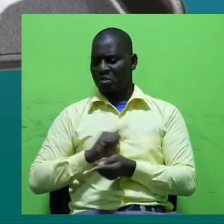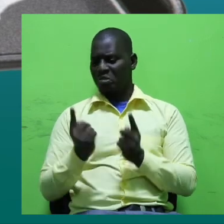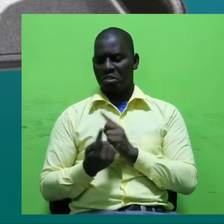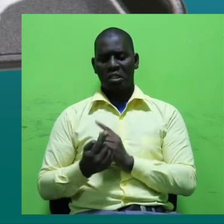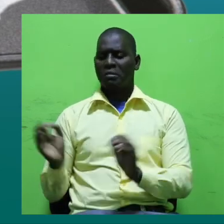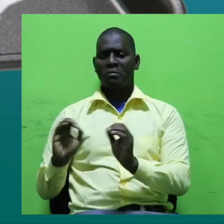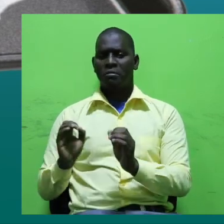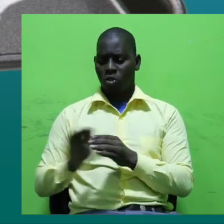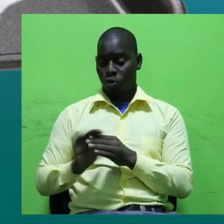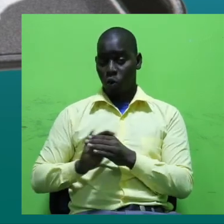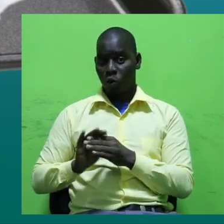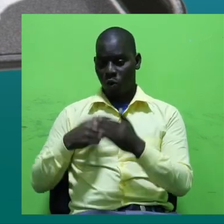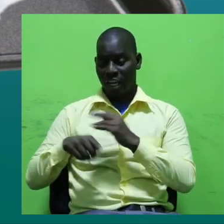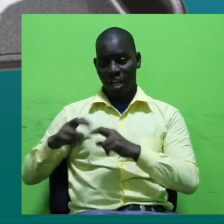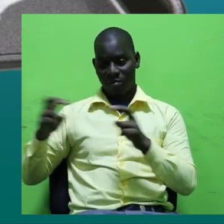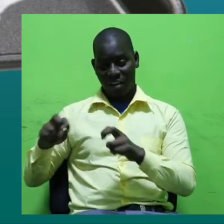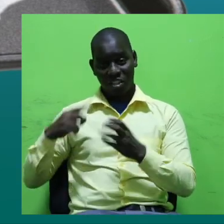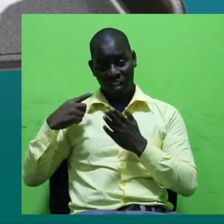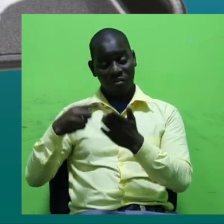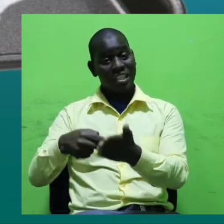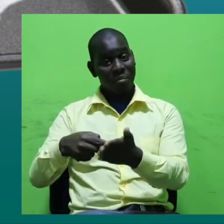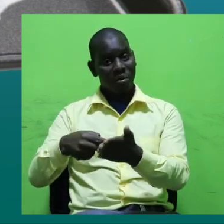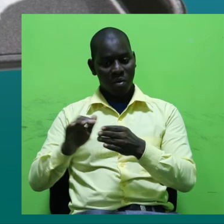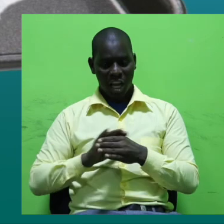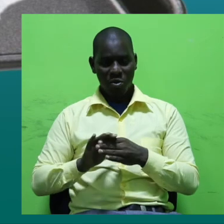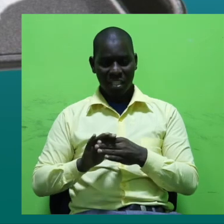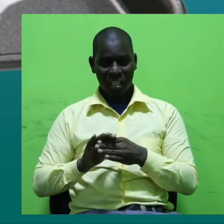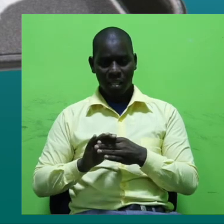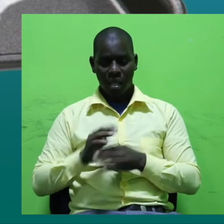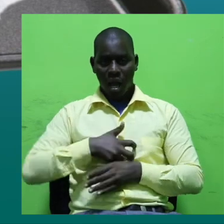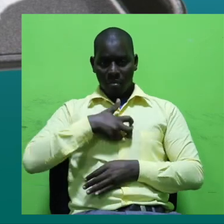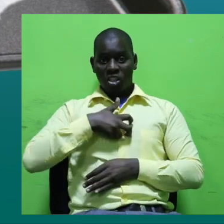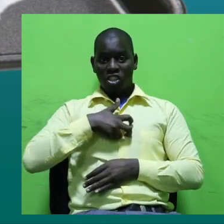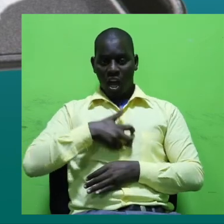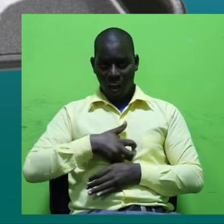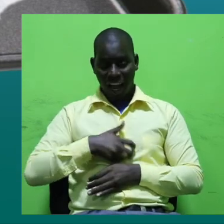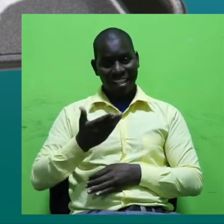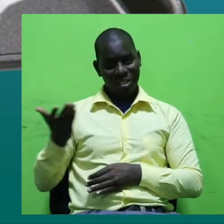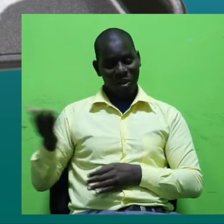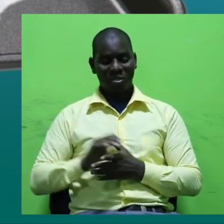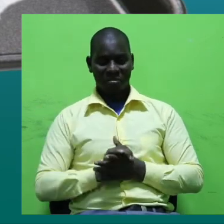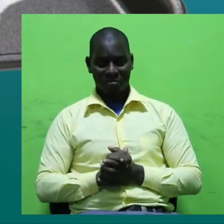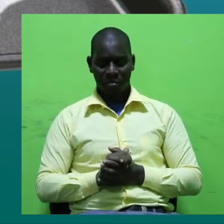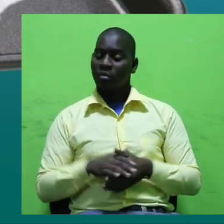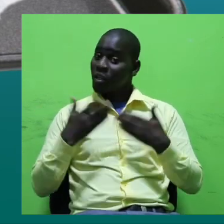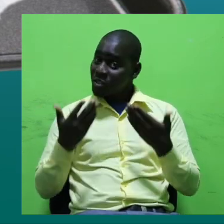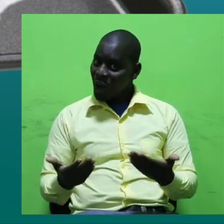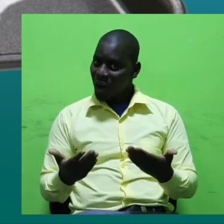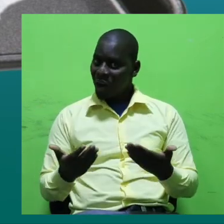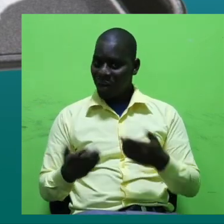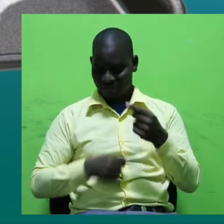the content of the moisture to the soil by increasing moisture or by decreasing